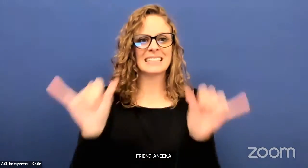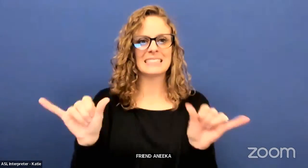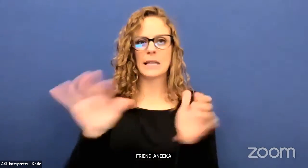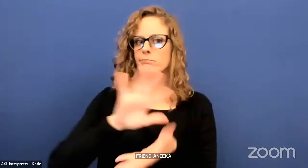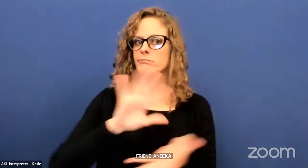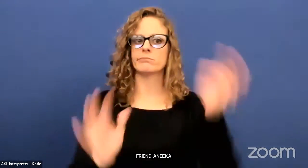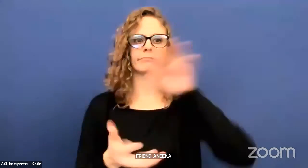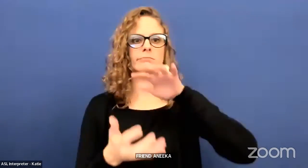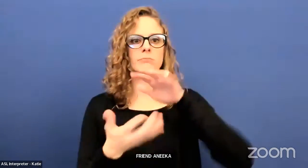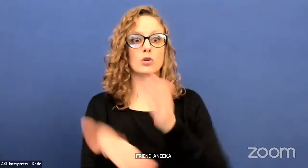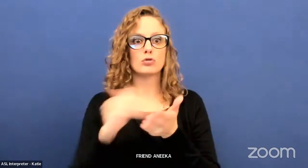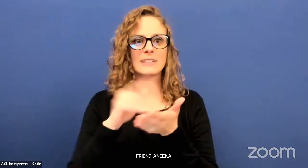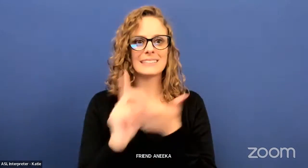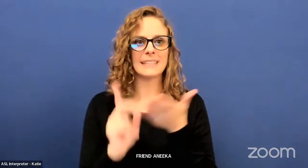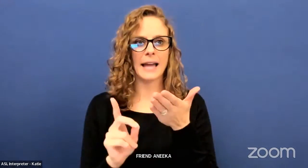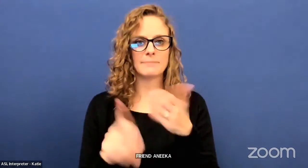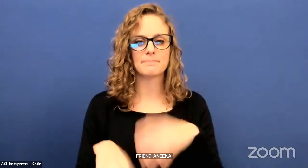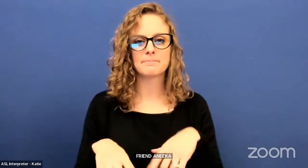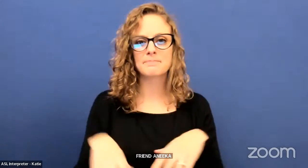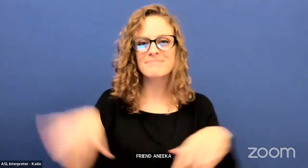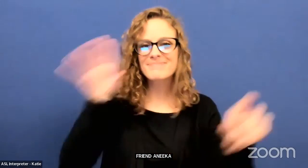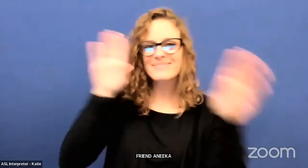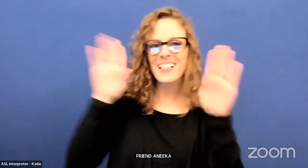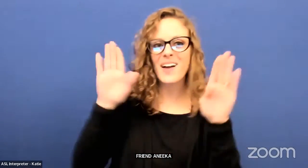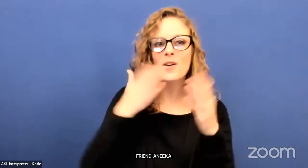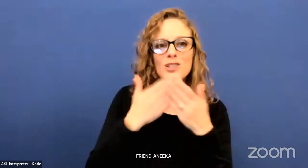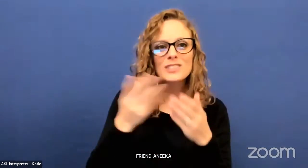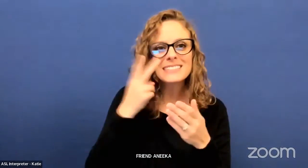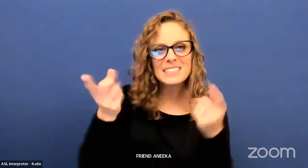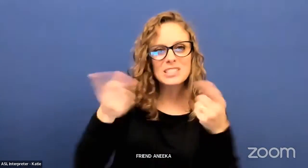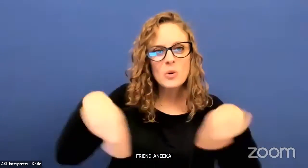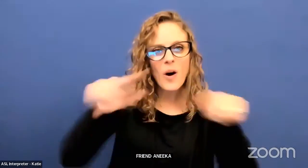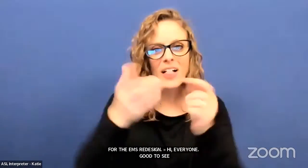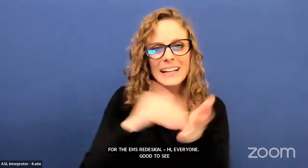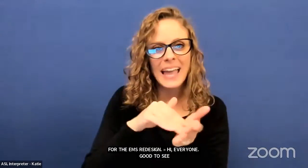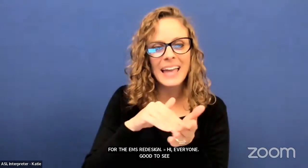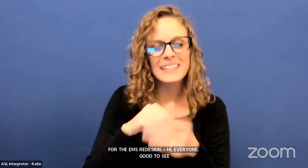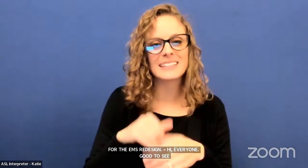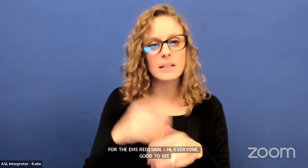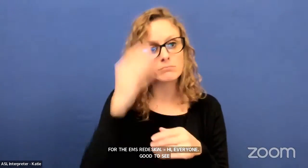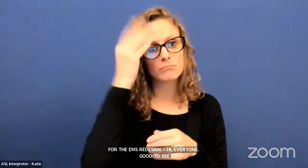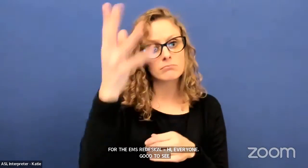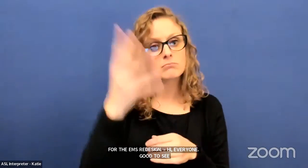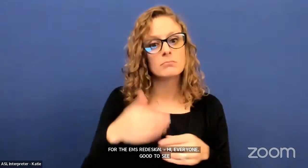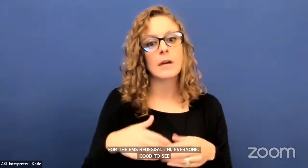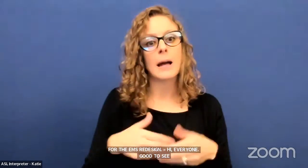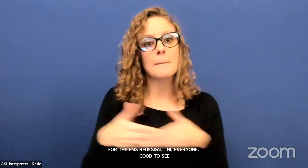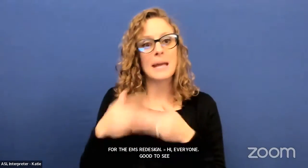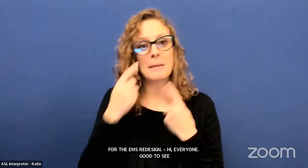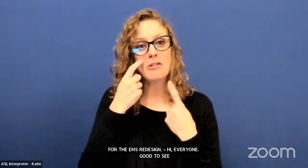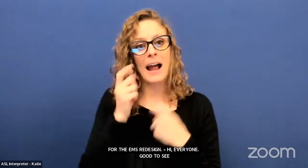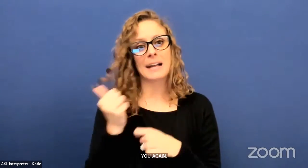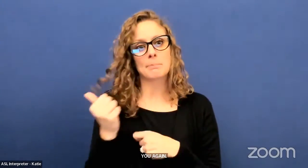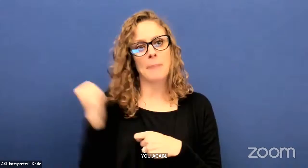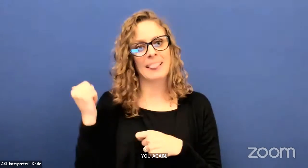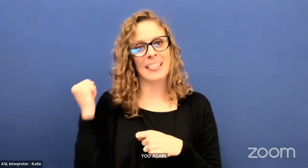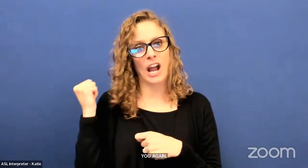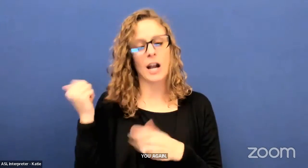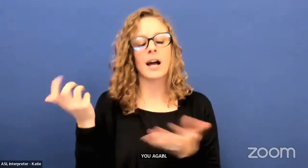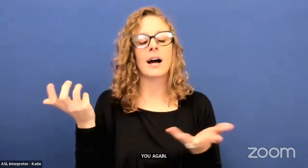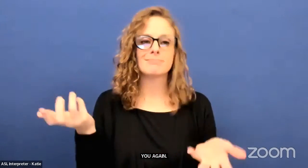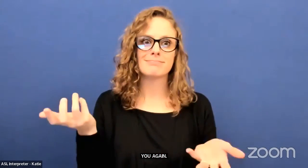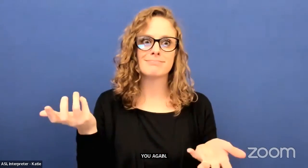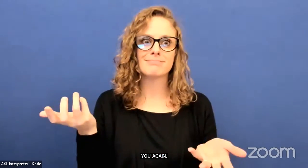everyone. Good to see you again. And Greg, just so you know, that is Zora screaming right on cue, if you can hear her in the